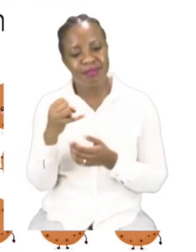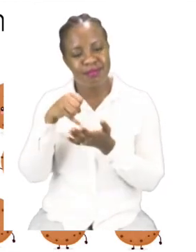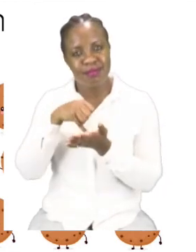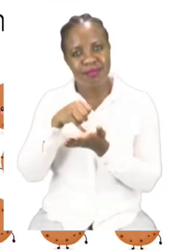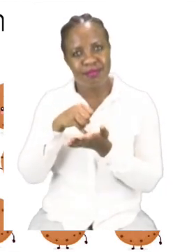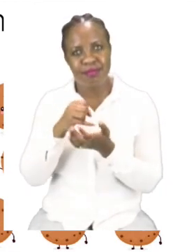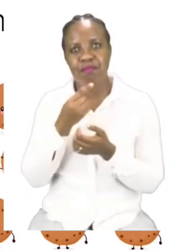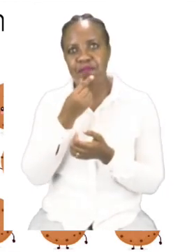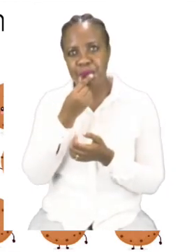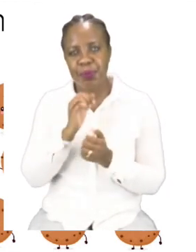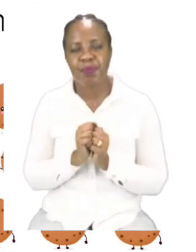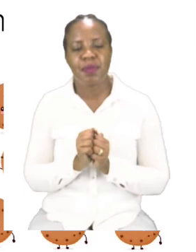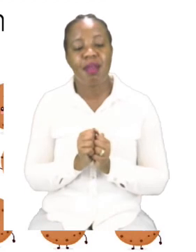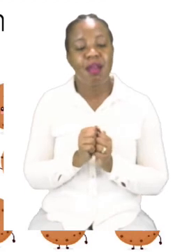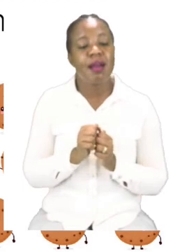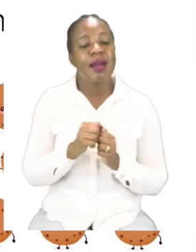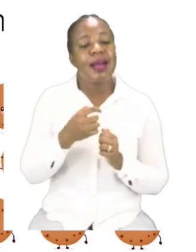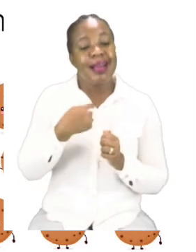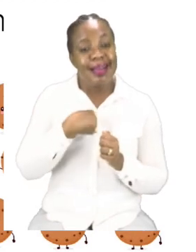give grandmother 4.